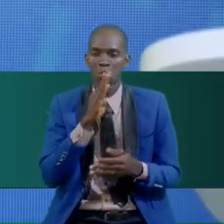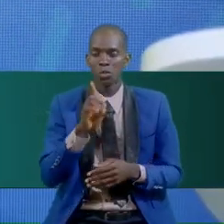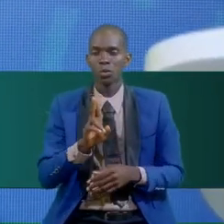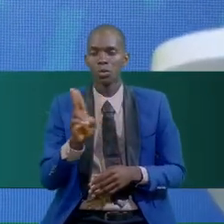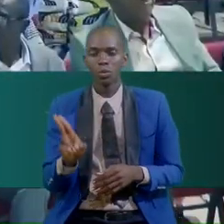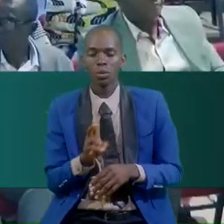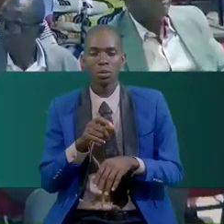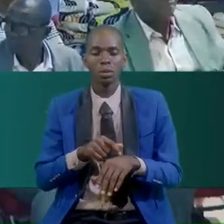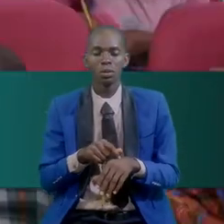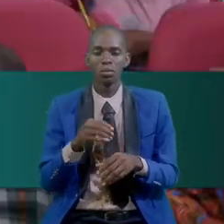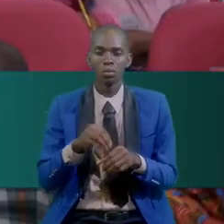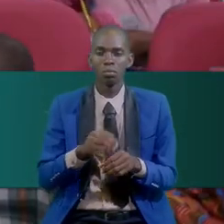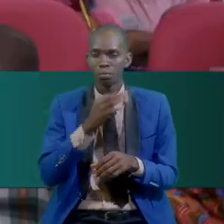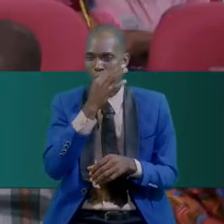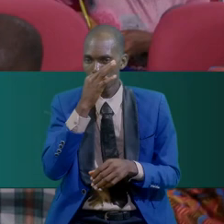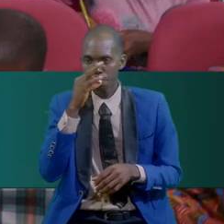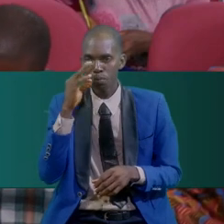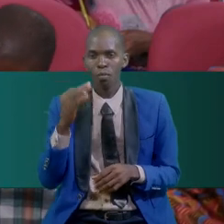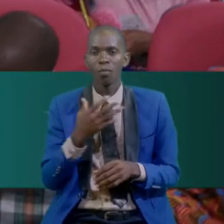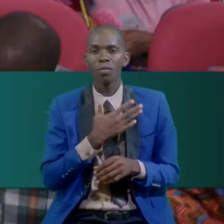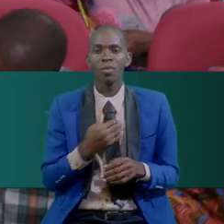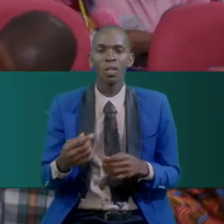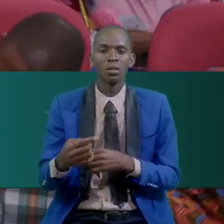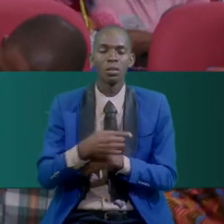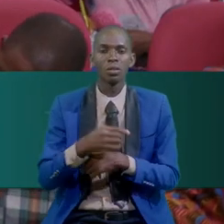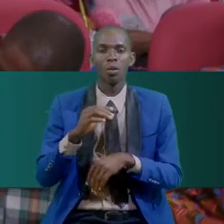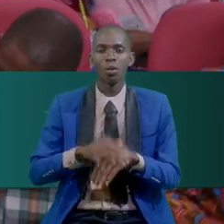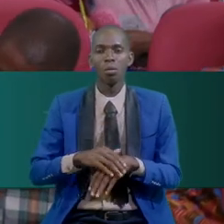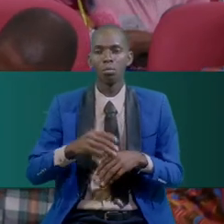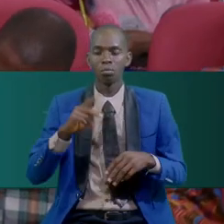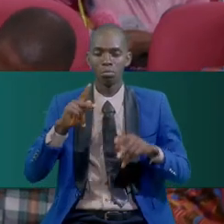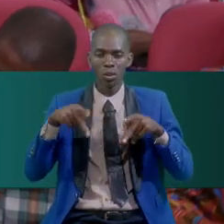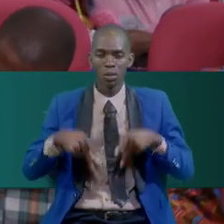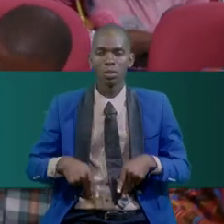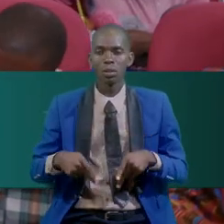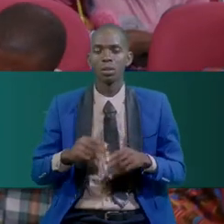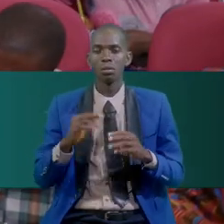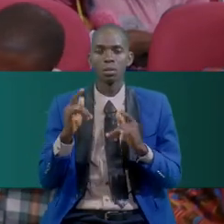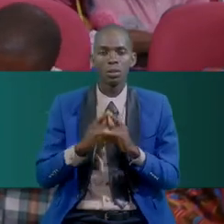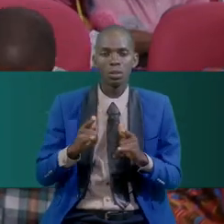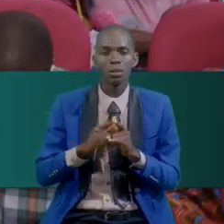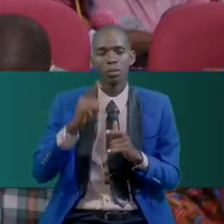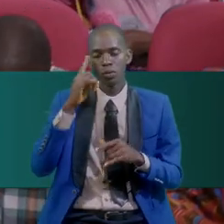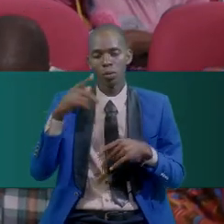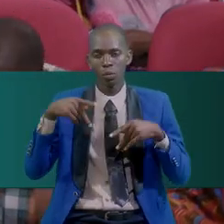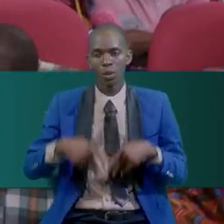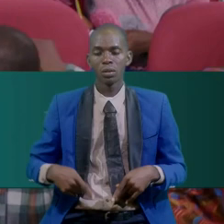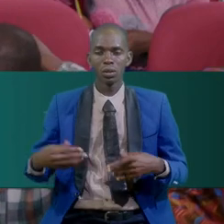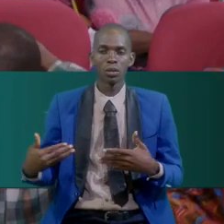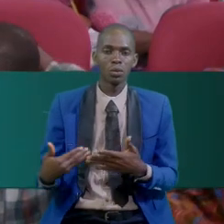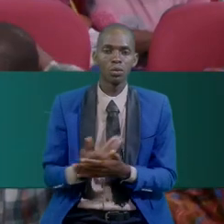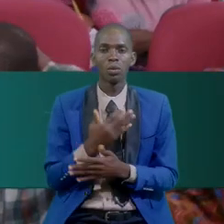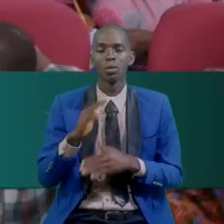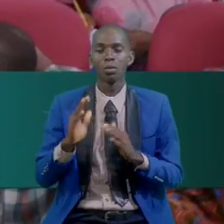and days of personal retreat for personal renewal. All the fasting, all the